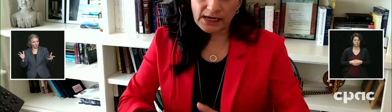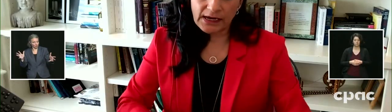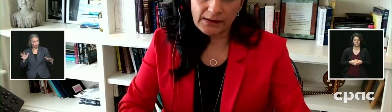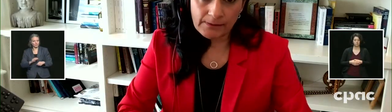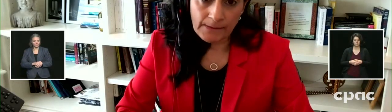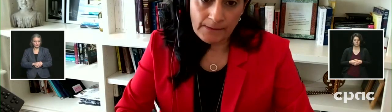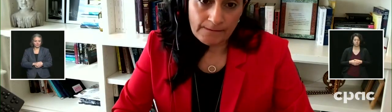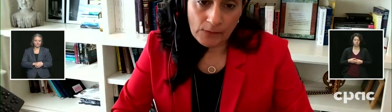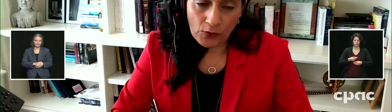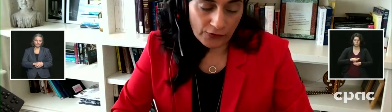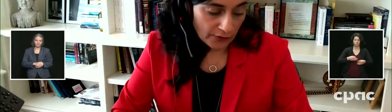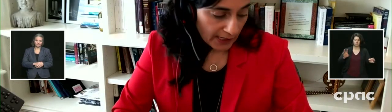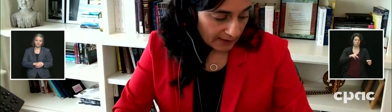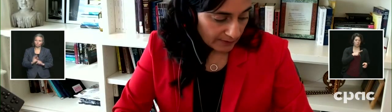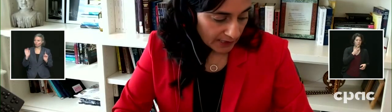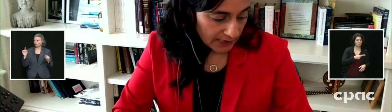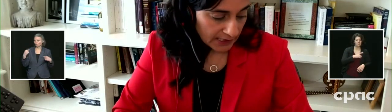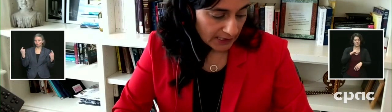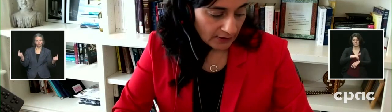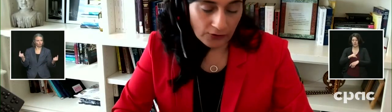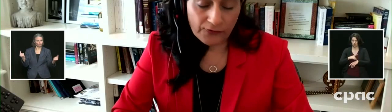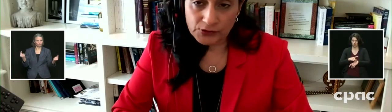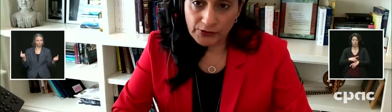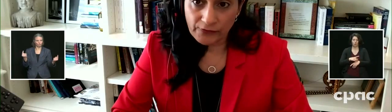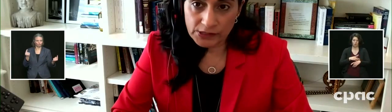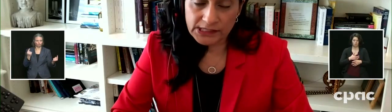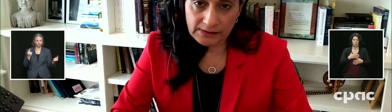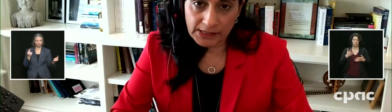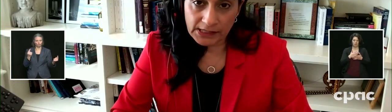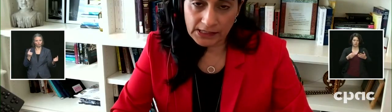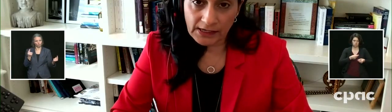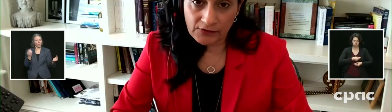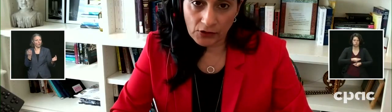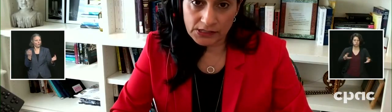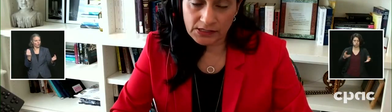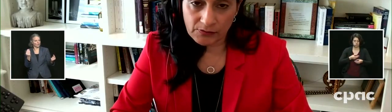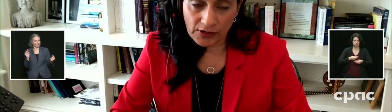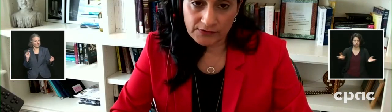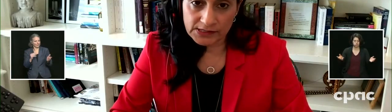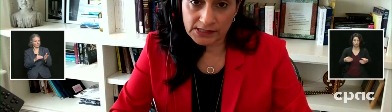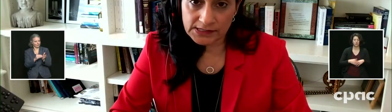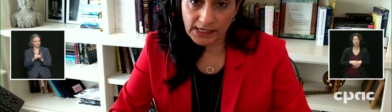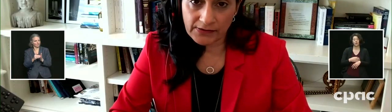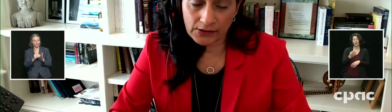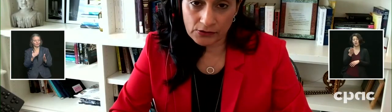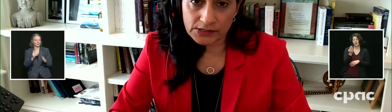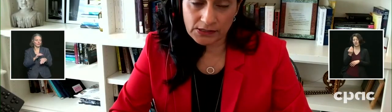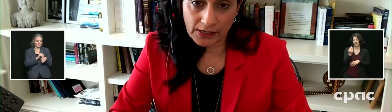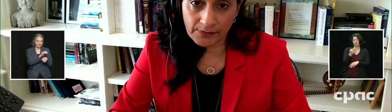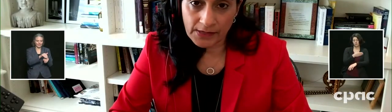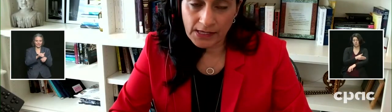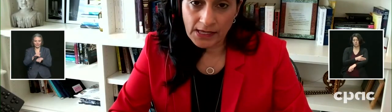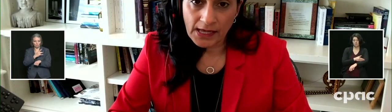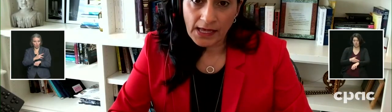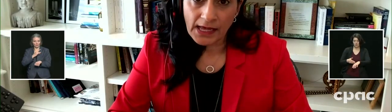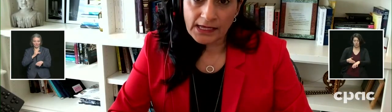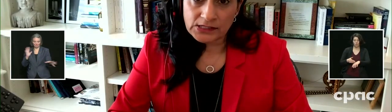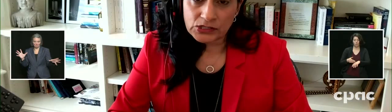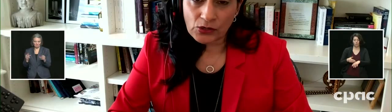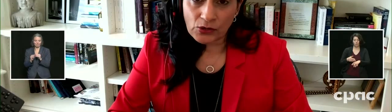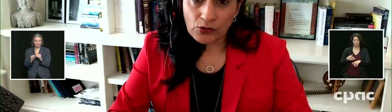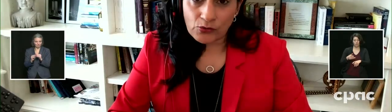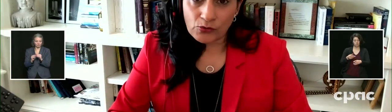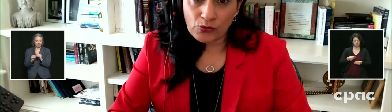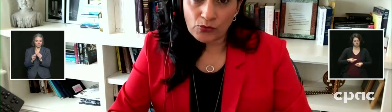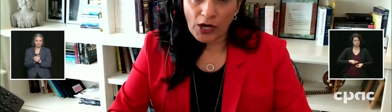territories. Over 8 million, 14 million have gone to the provinces at the current time.